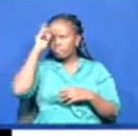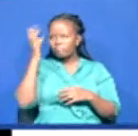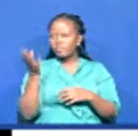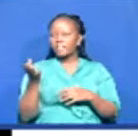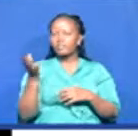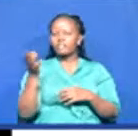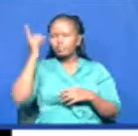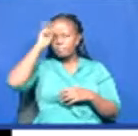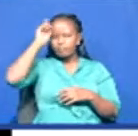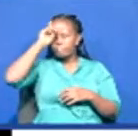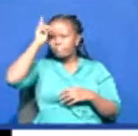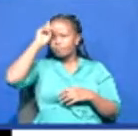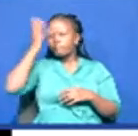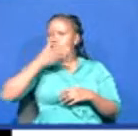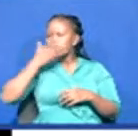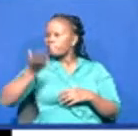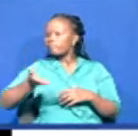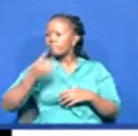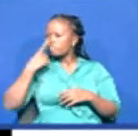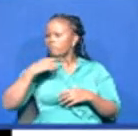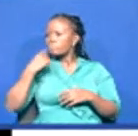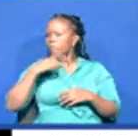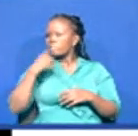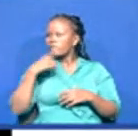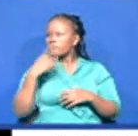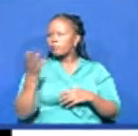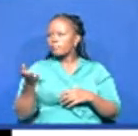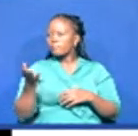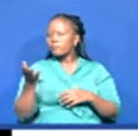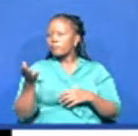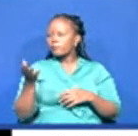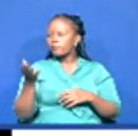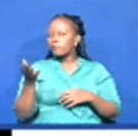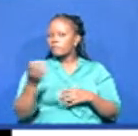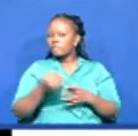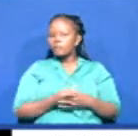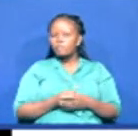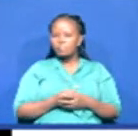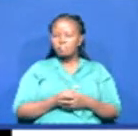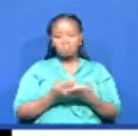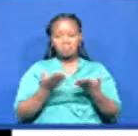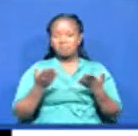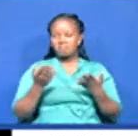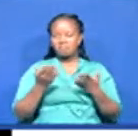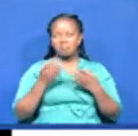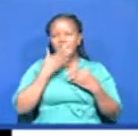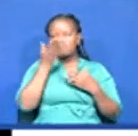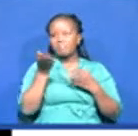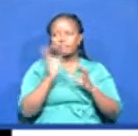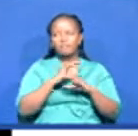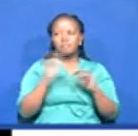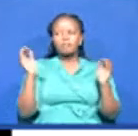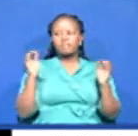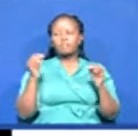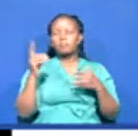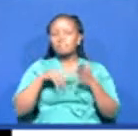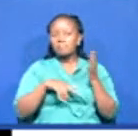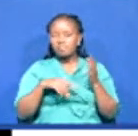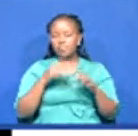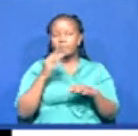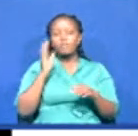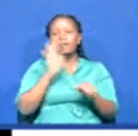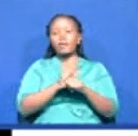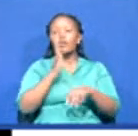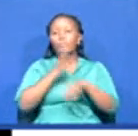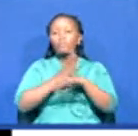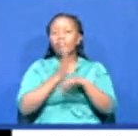Nobody got it. It is shoes.